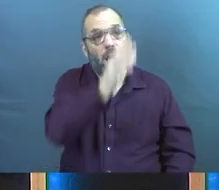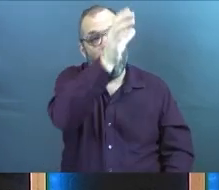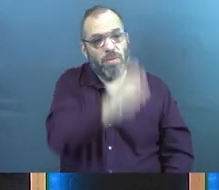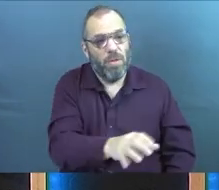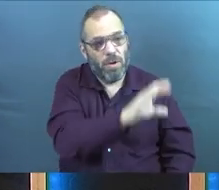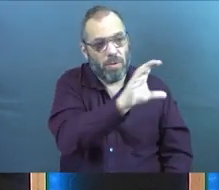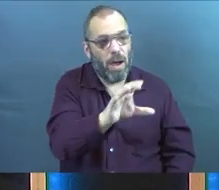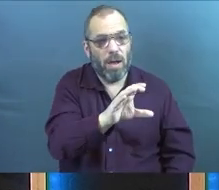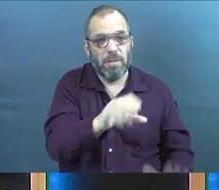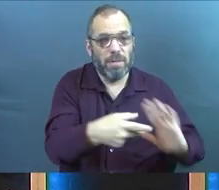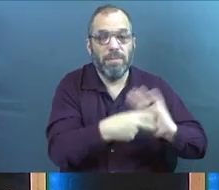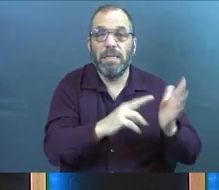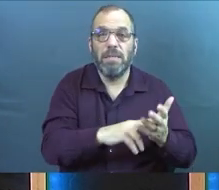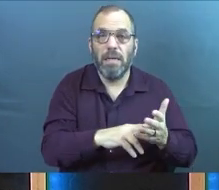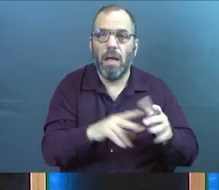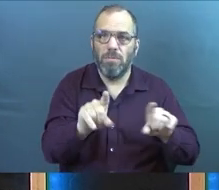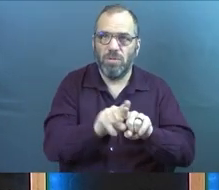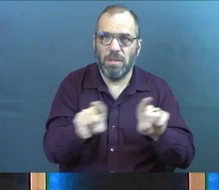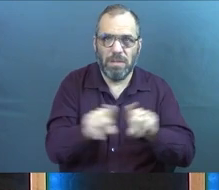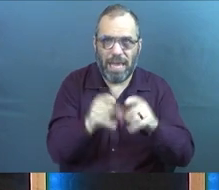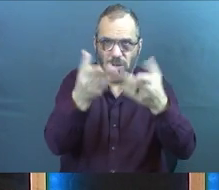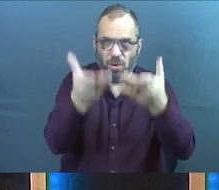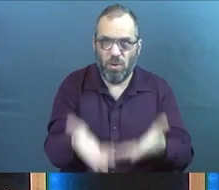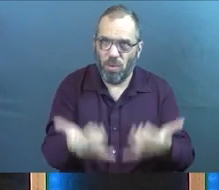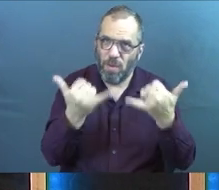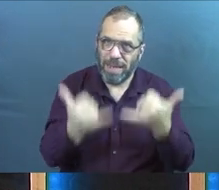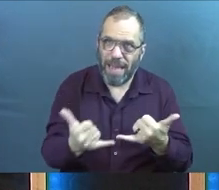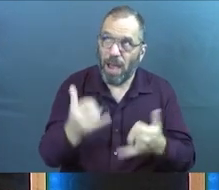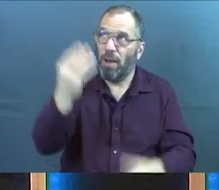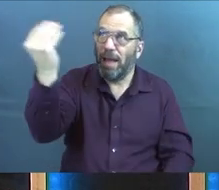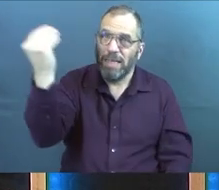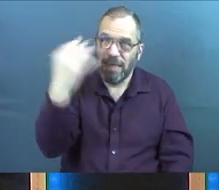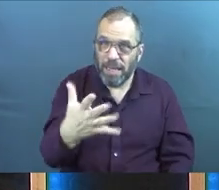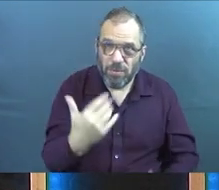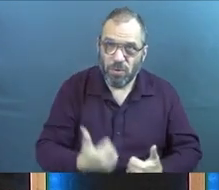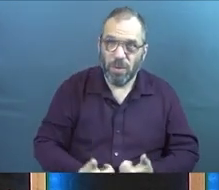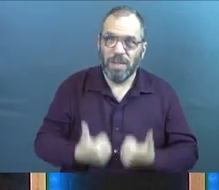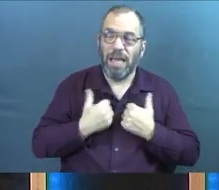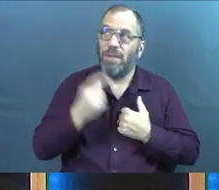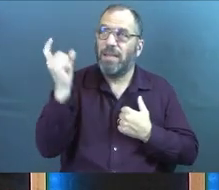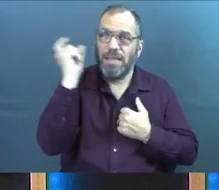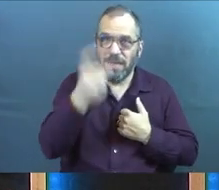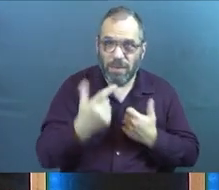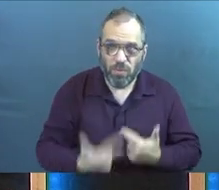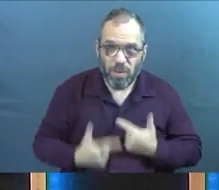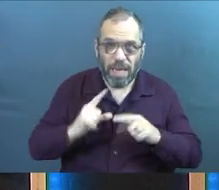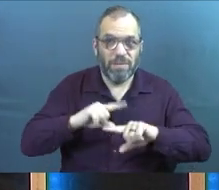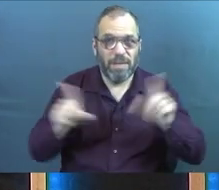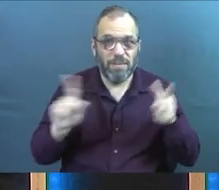meant as you are. And he brings life change. Only he brings life change.